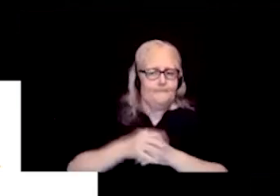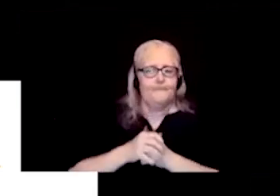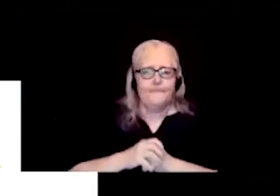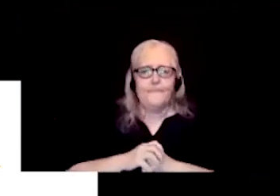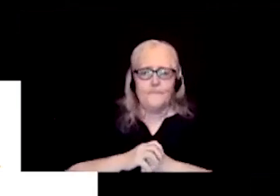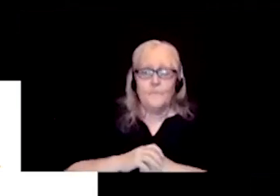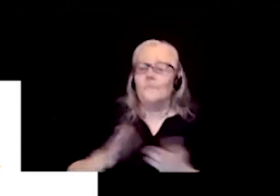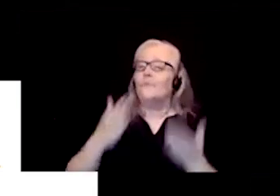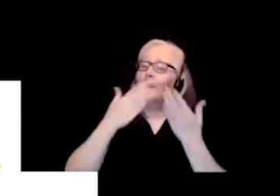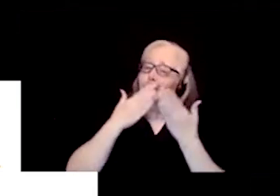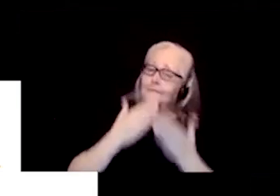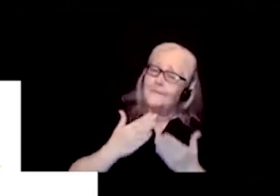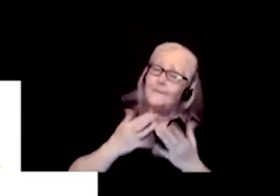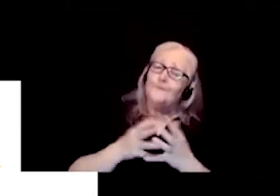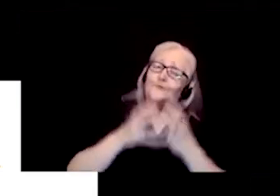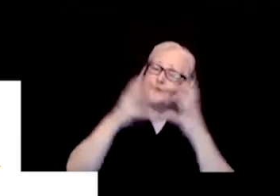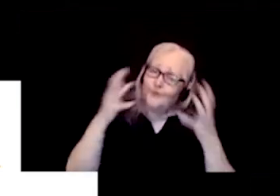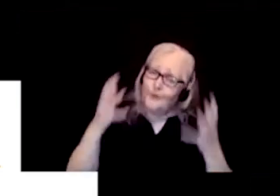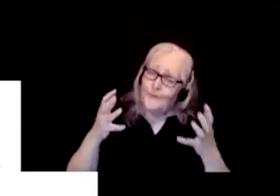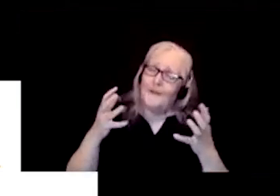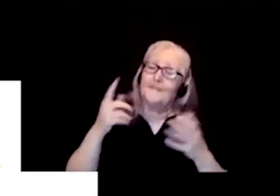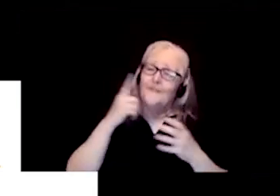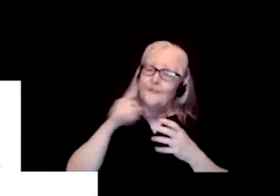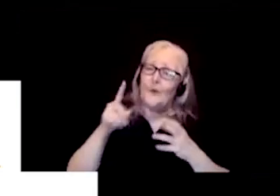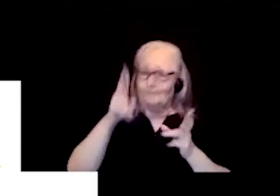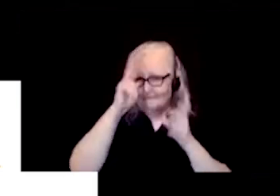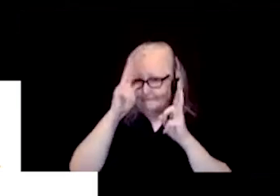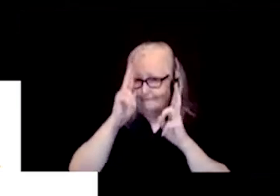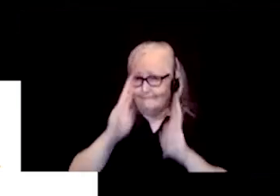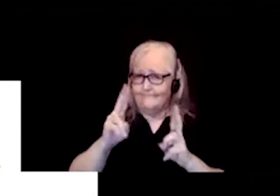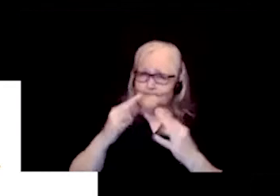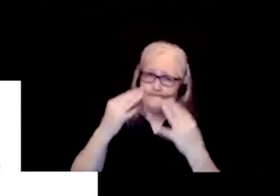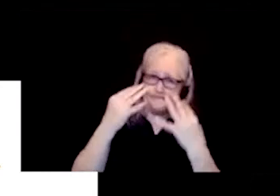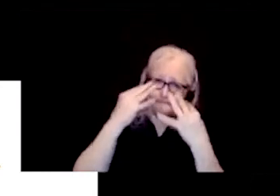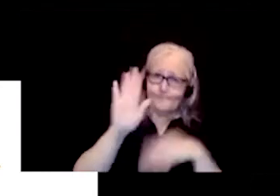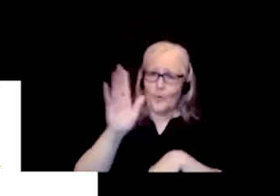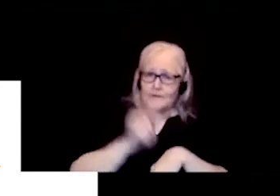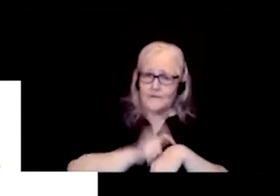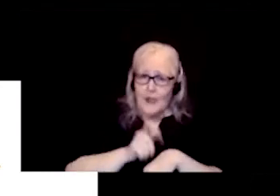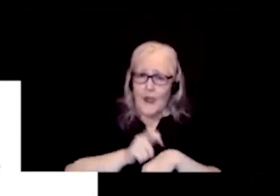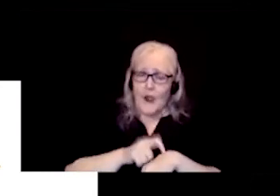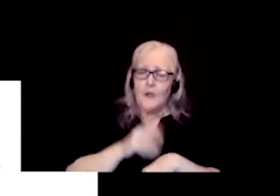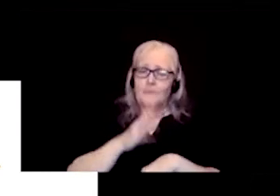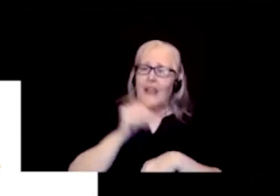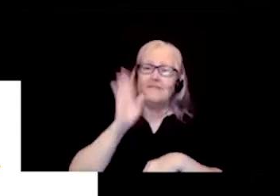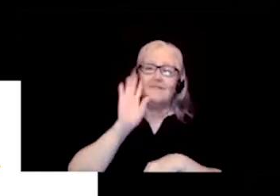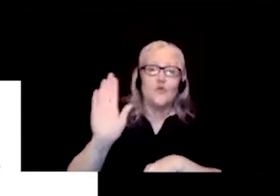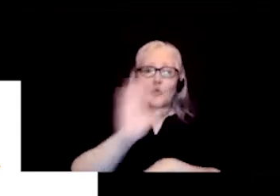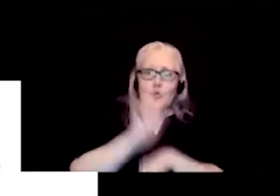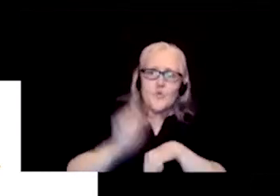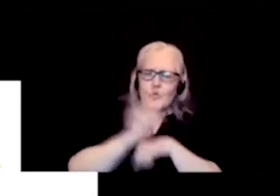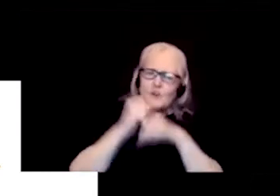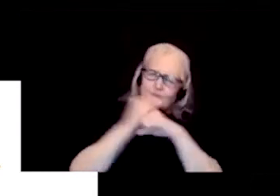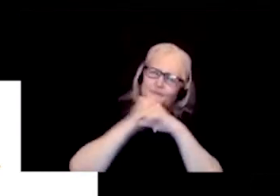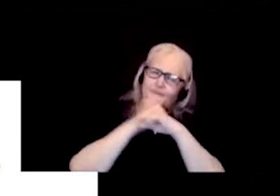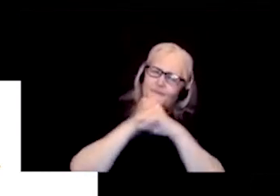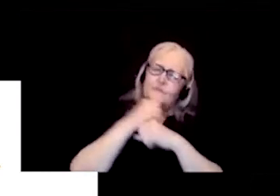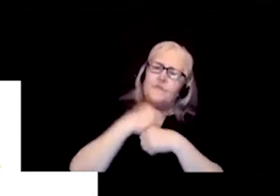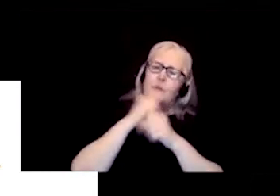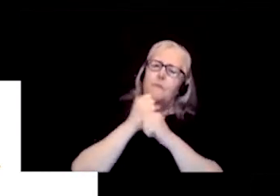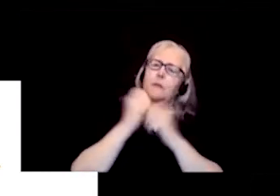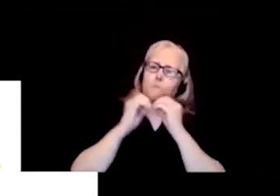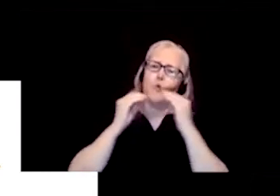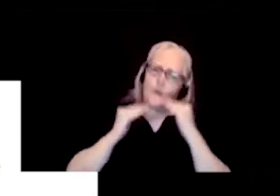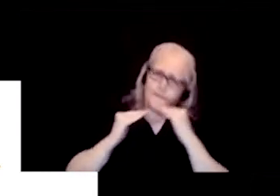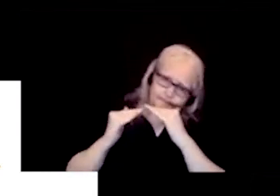all so much again for the privilege of your time and for your advocacy in creating a more equitable,